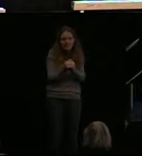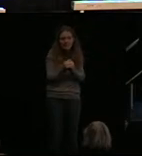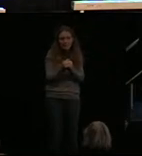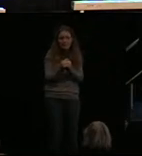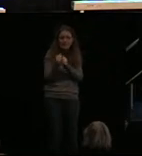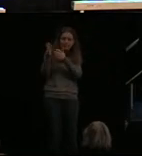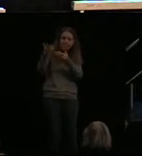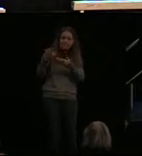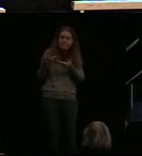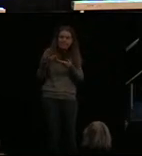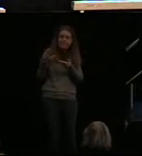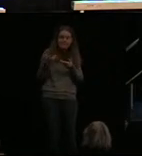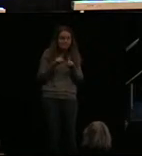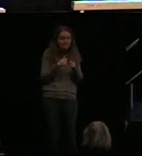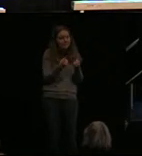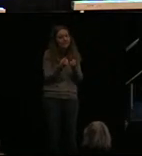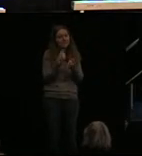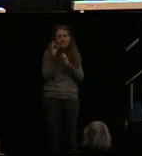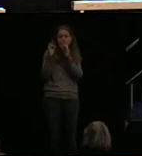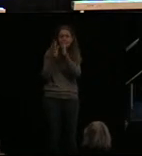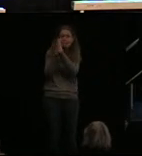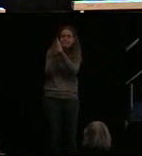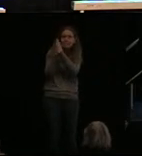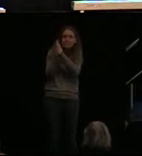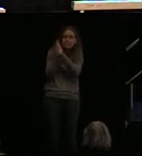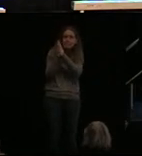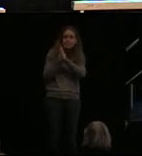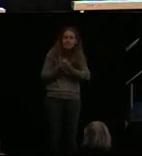confirmations, different things.